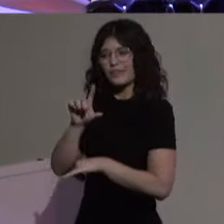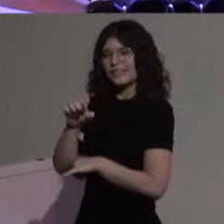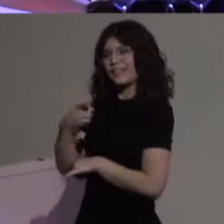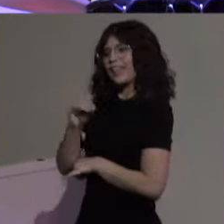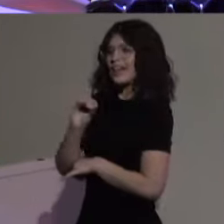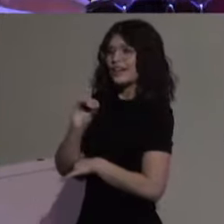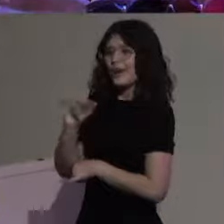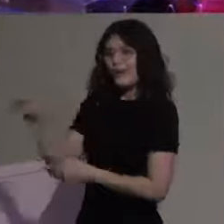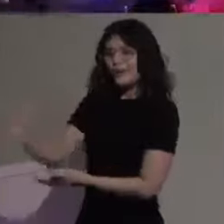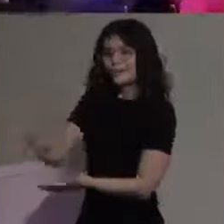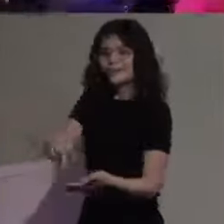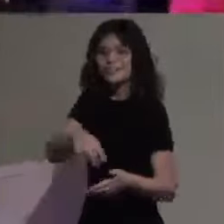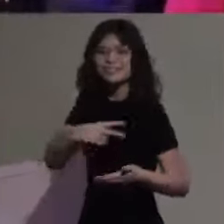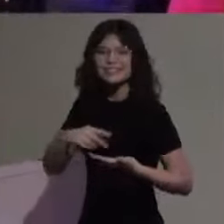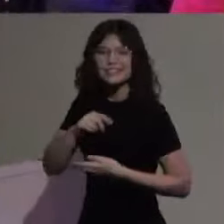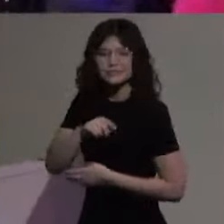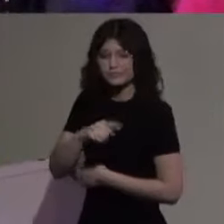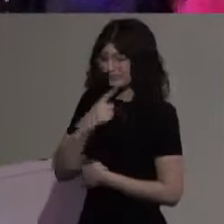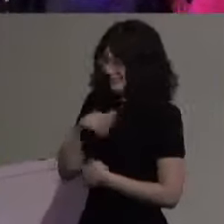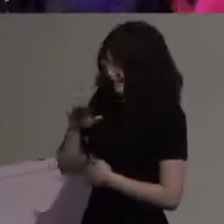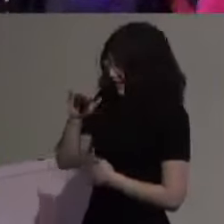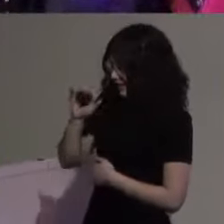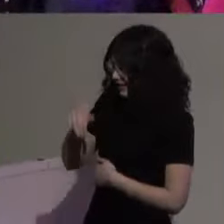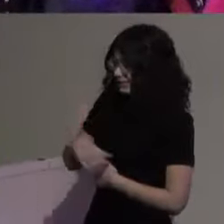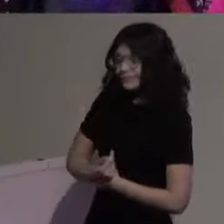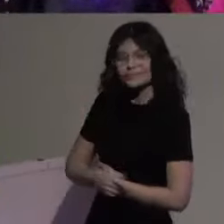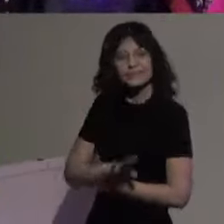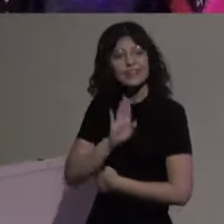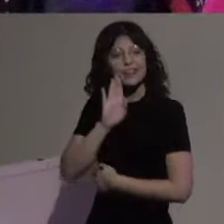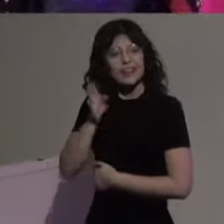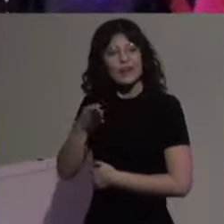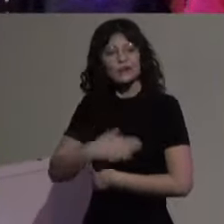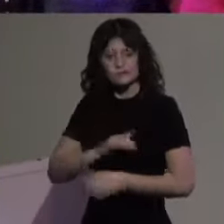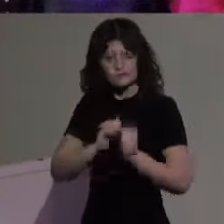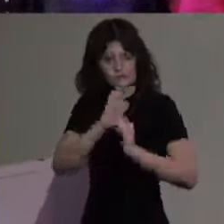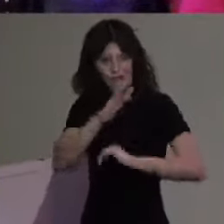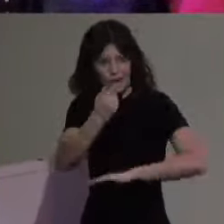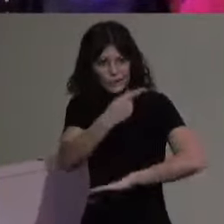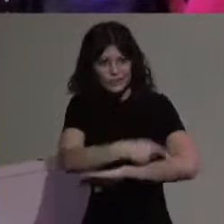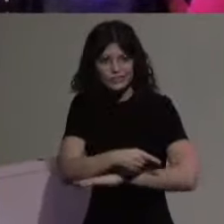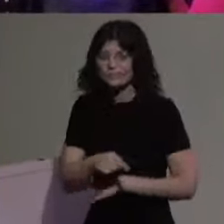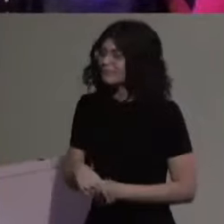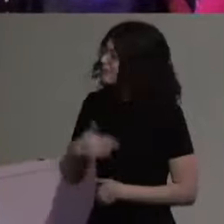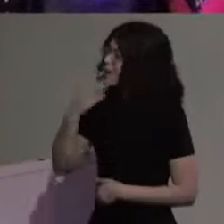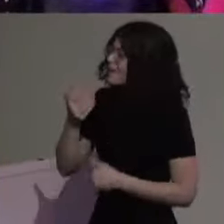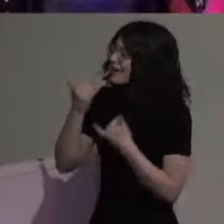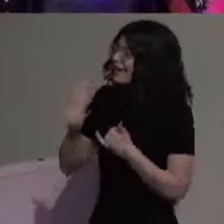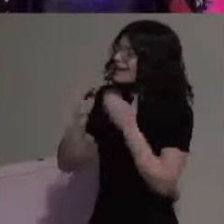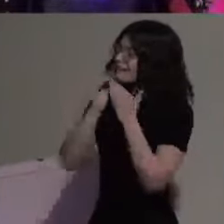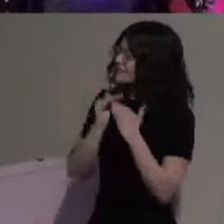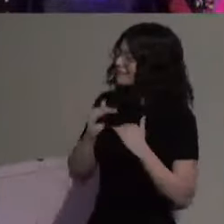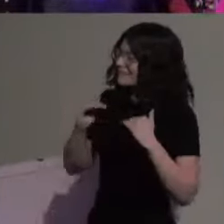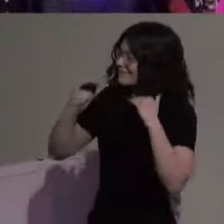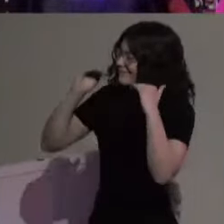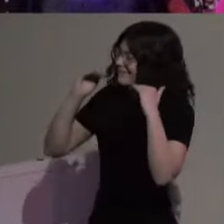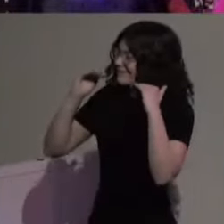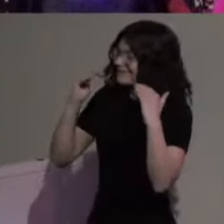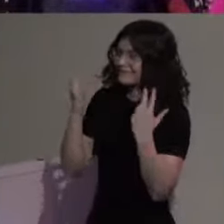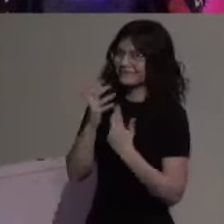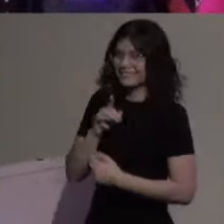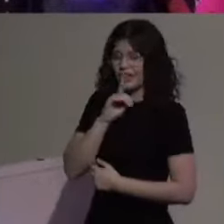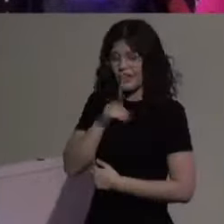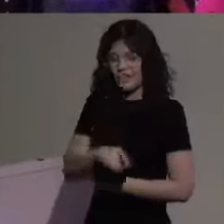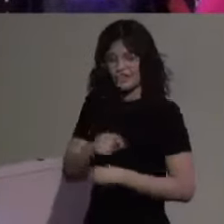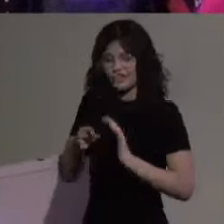tap shoes. You said, hey, I said, hello, how was your day? You said, better now with a